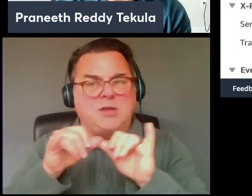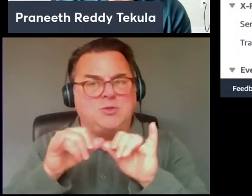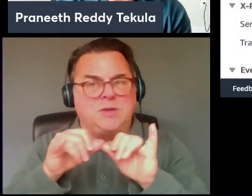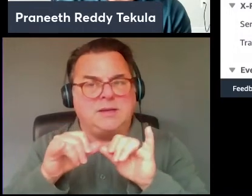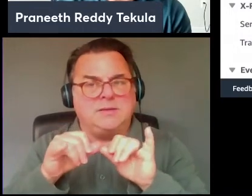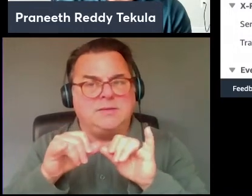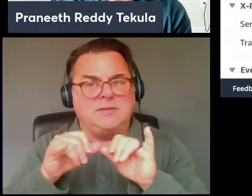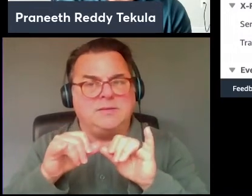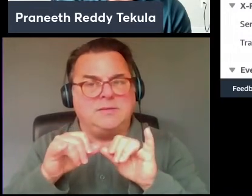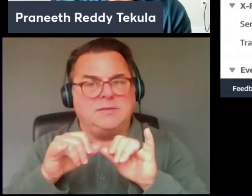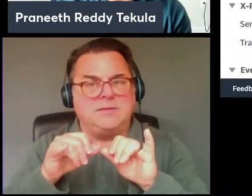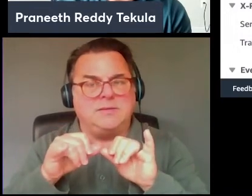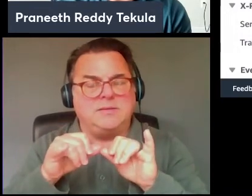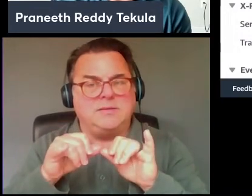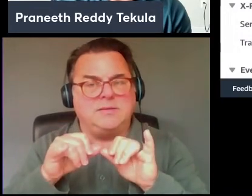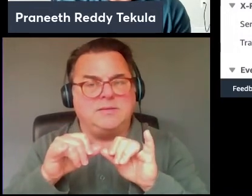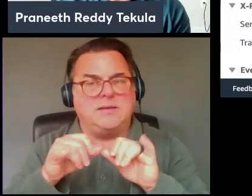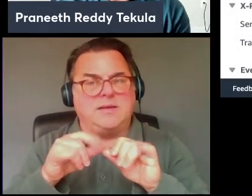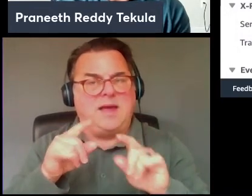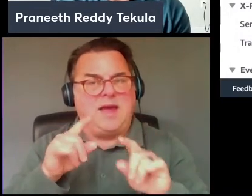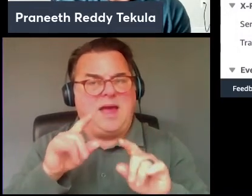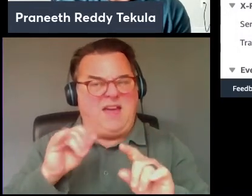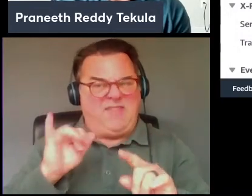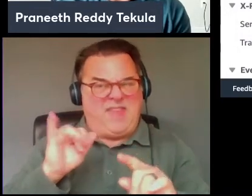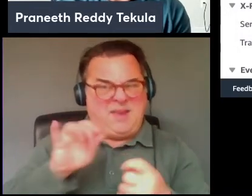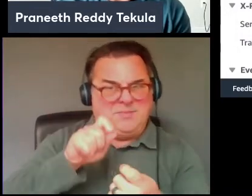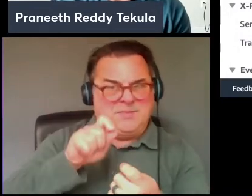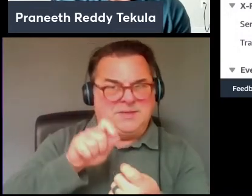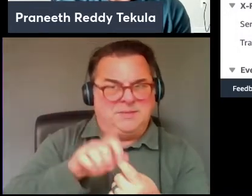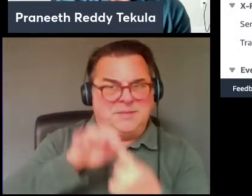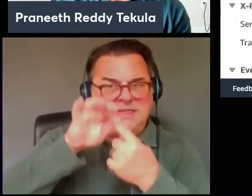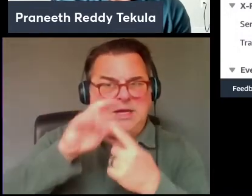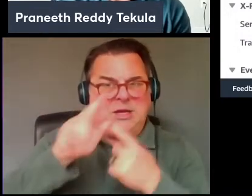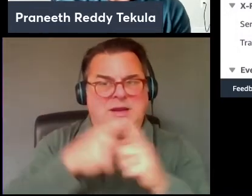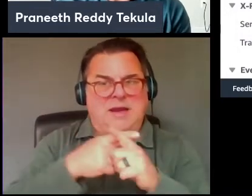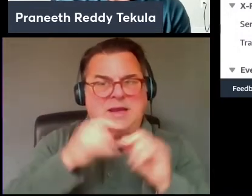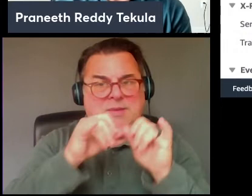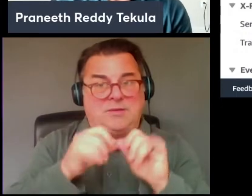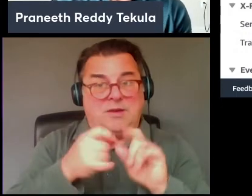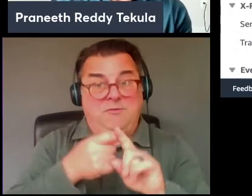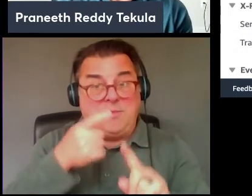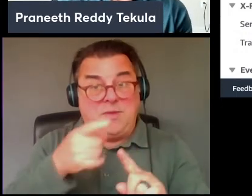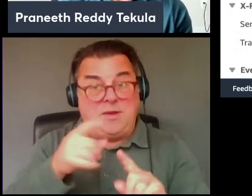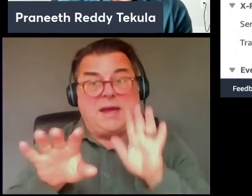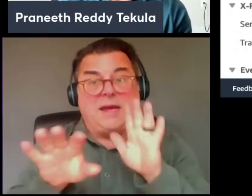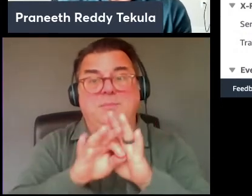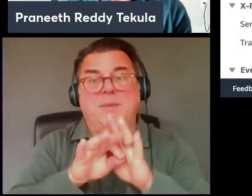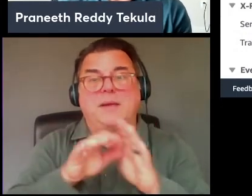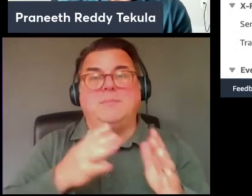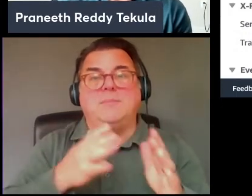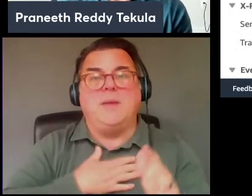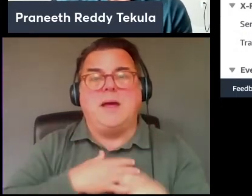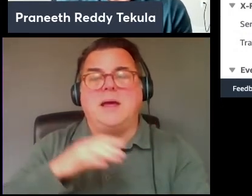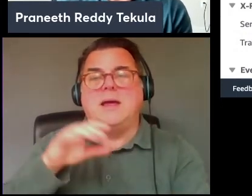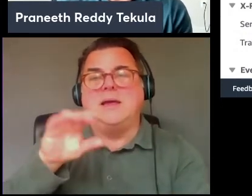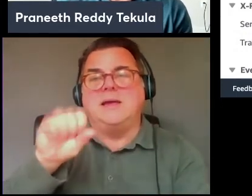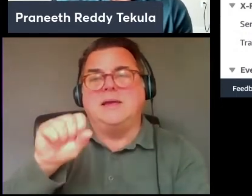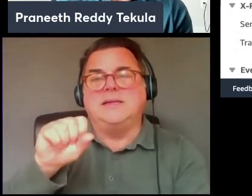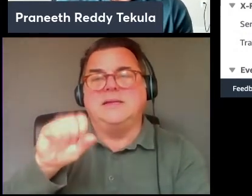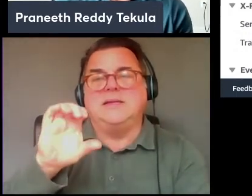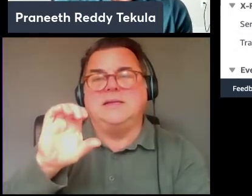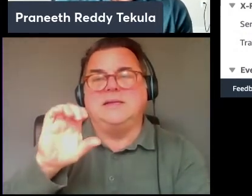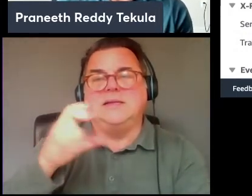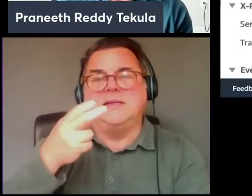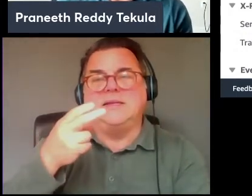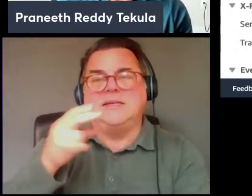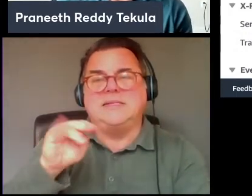my Kubernetes metrics and container insights, and from here I can select the schema. Schema is kind of, if you're